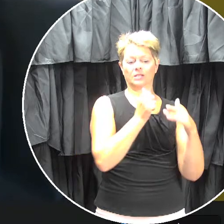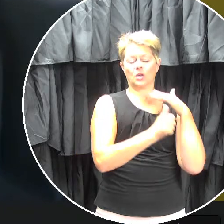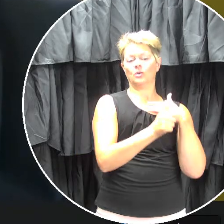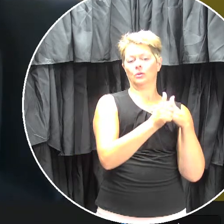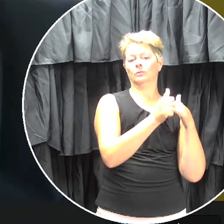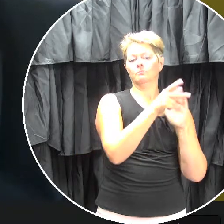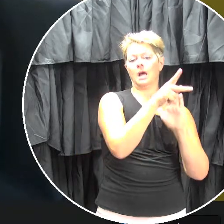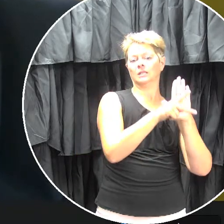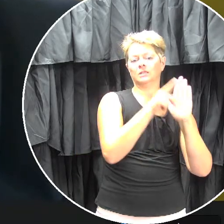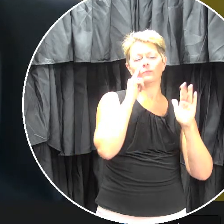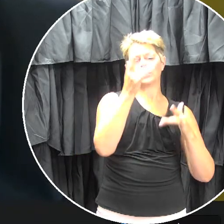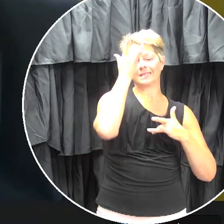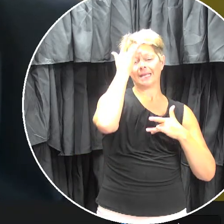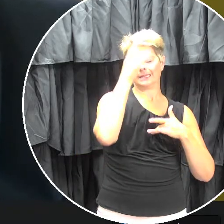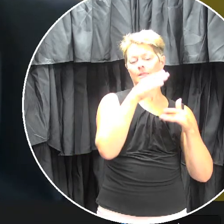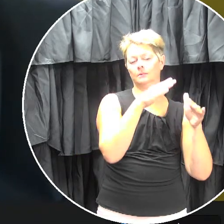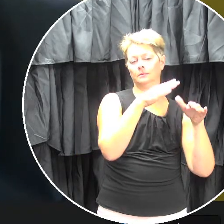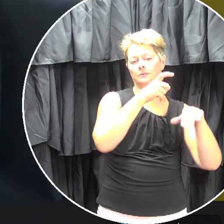leave.